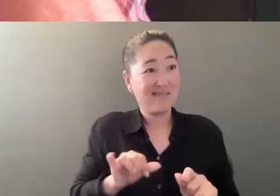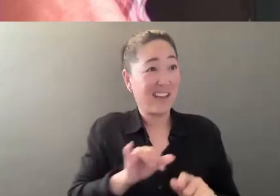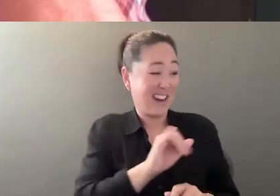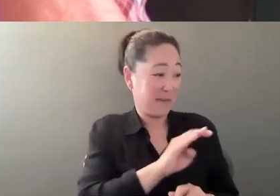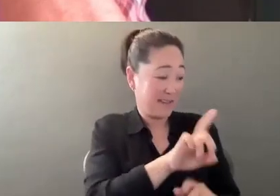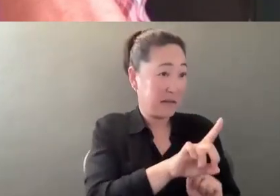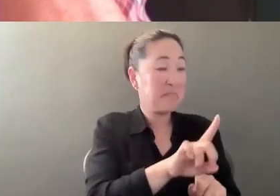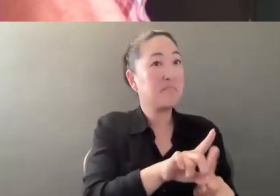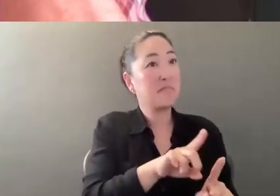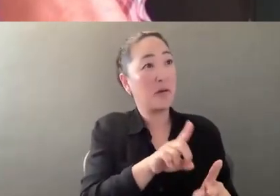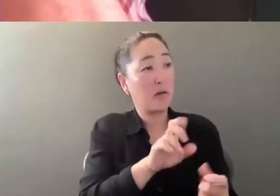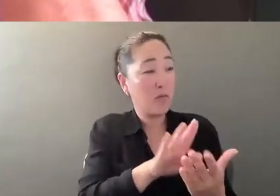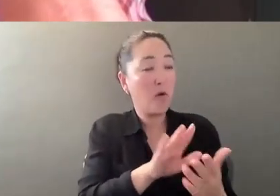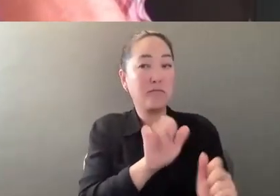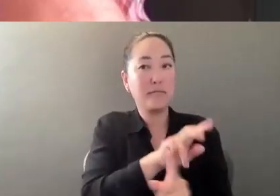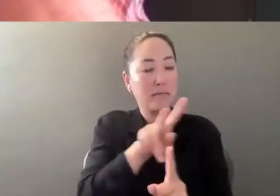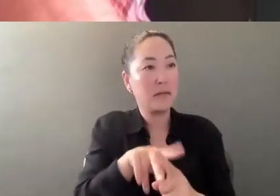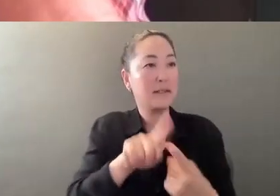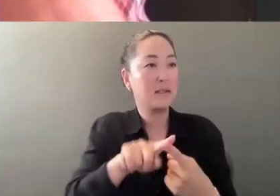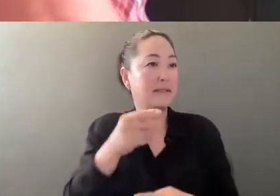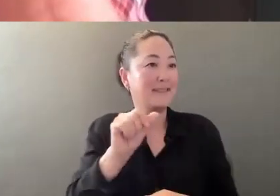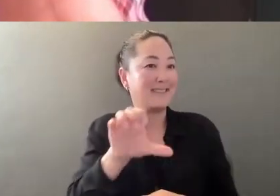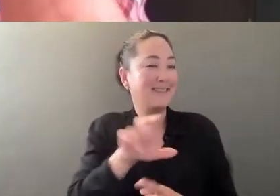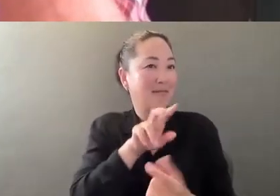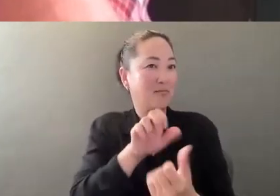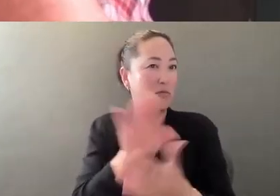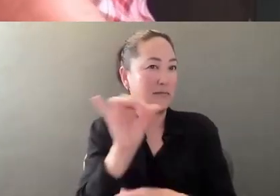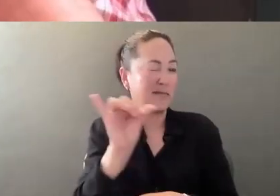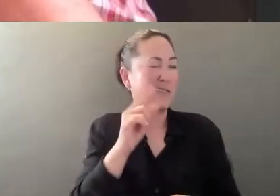PSC IBD. So I think we'll be seeing more of those kinds of tools coming through.